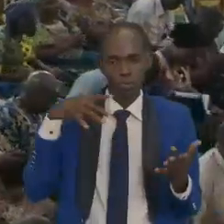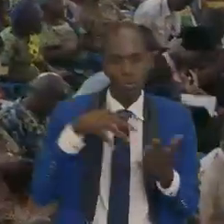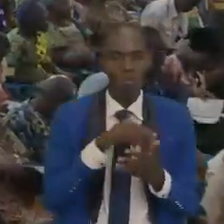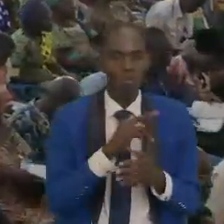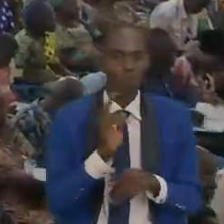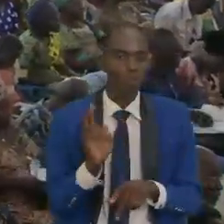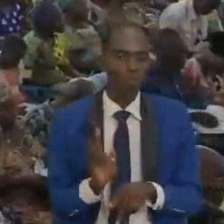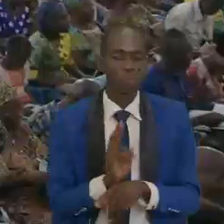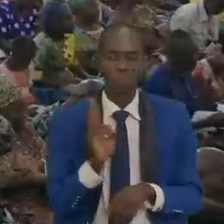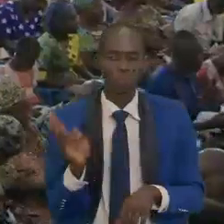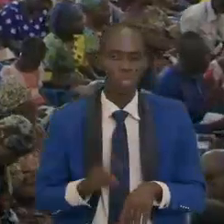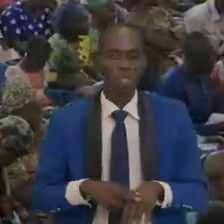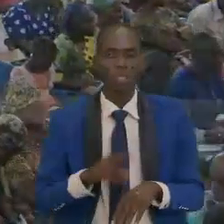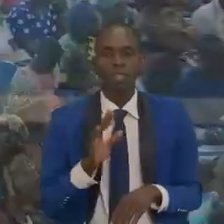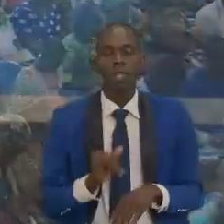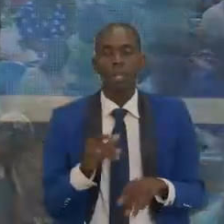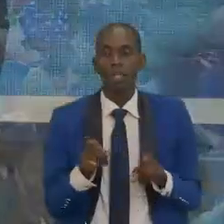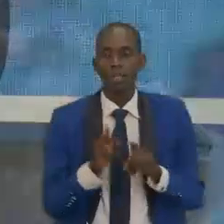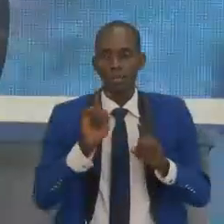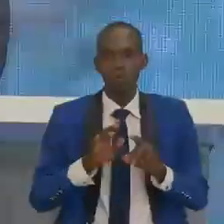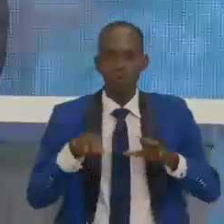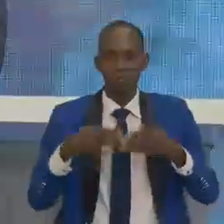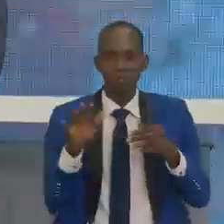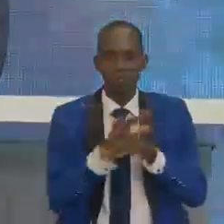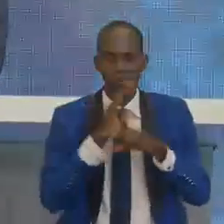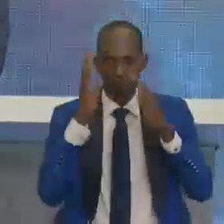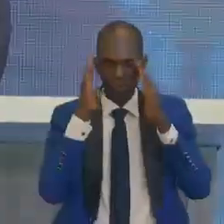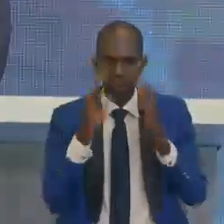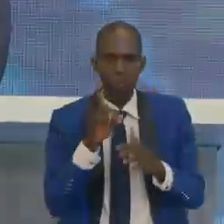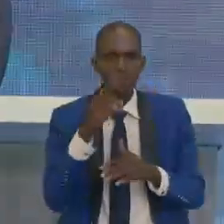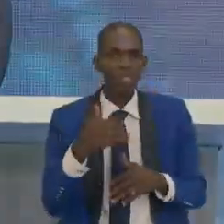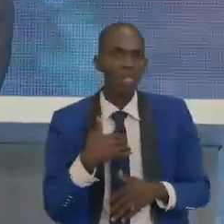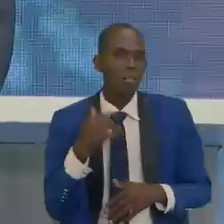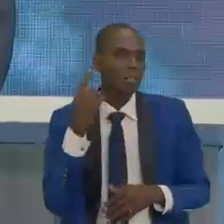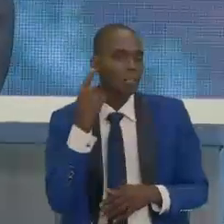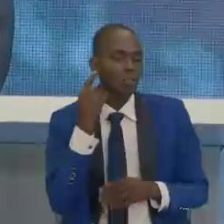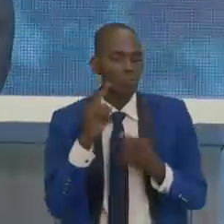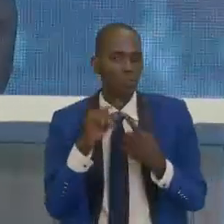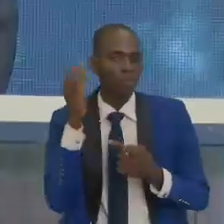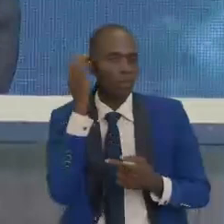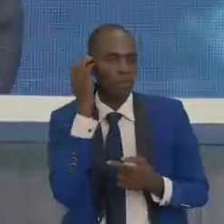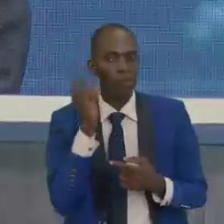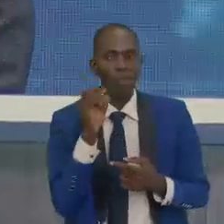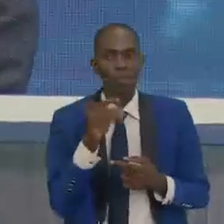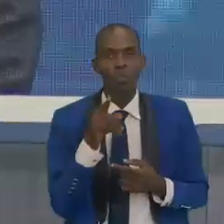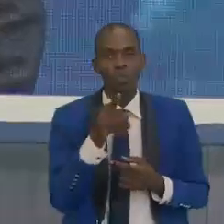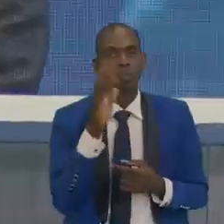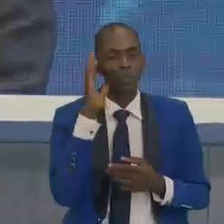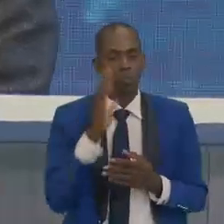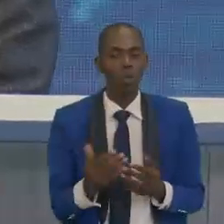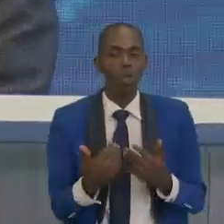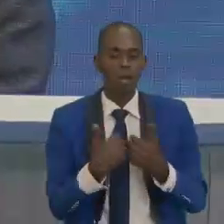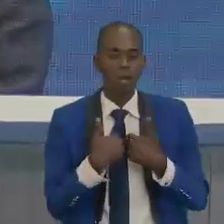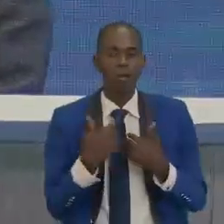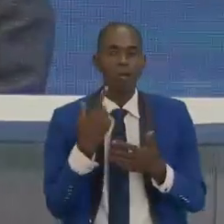And as you pay attention, you have ears to hear. So you will possess what ears have